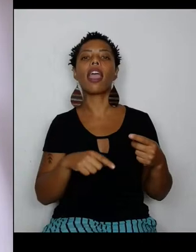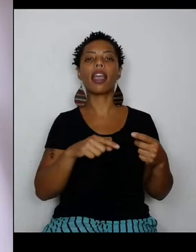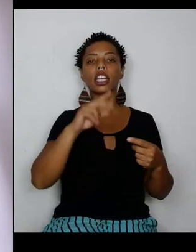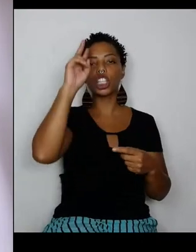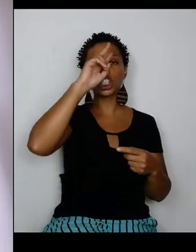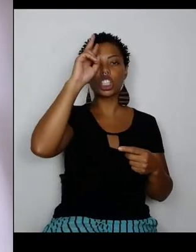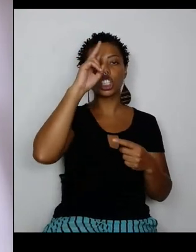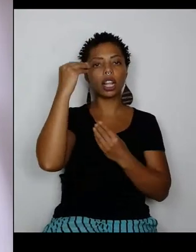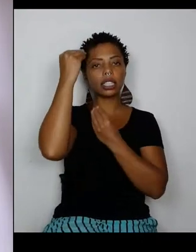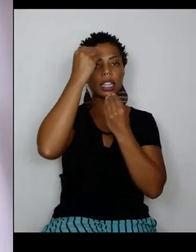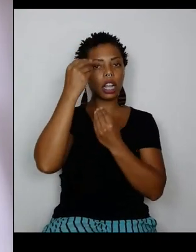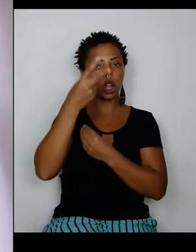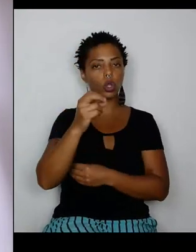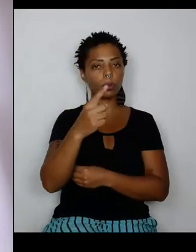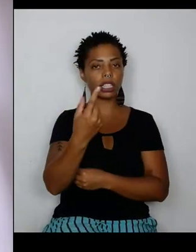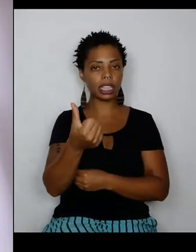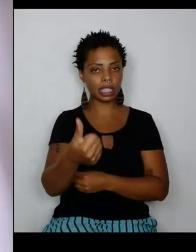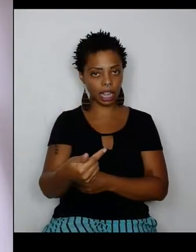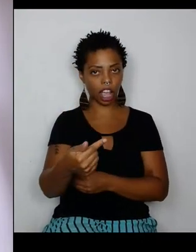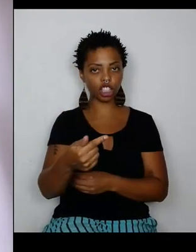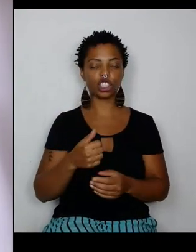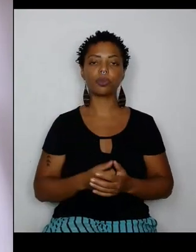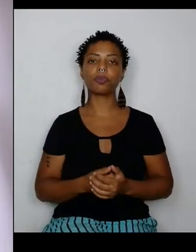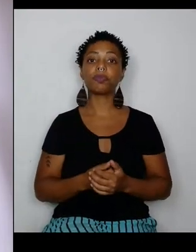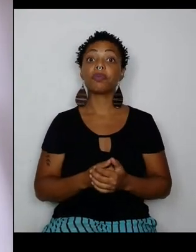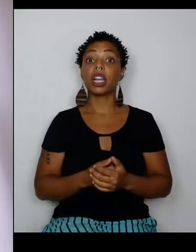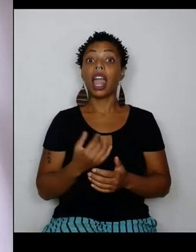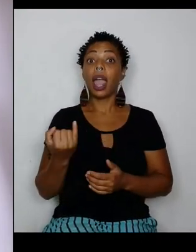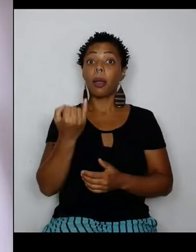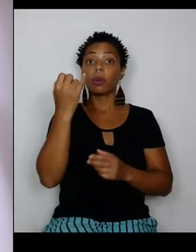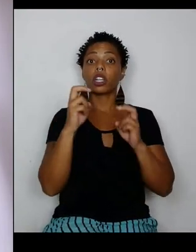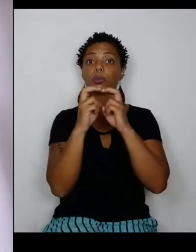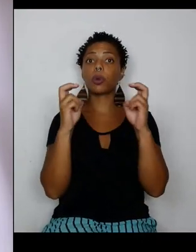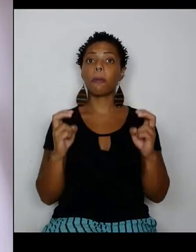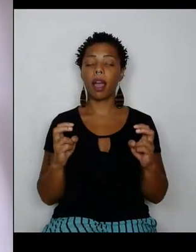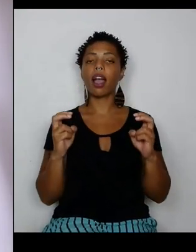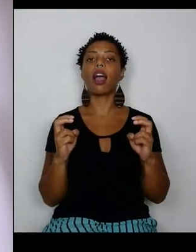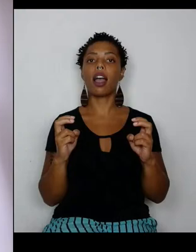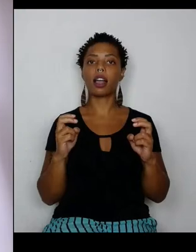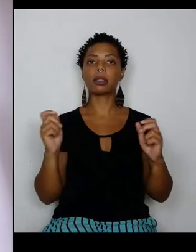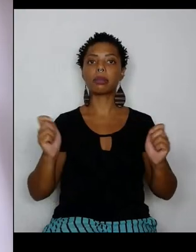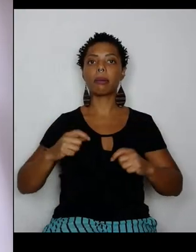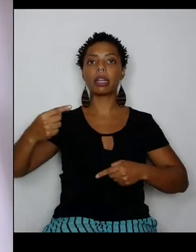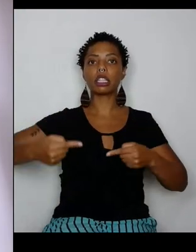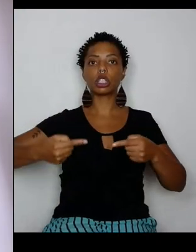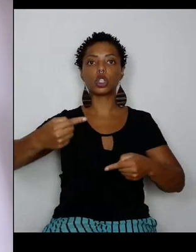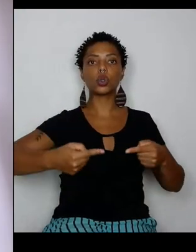previous years such as the histories of sexuality